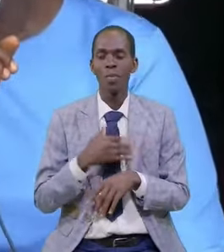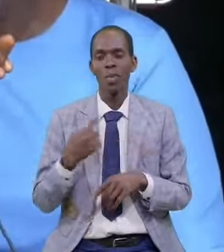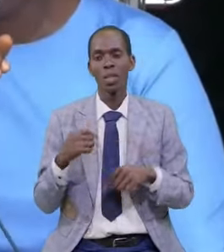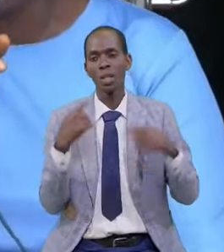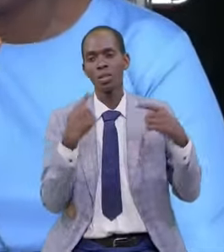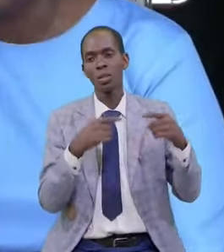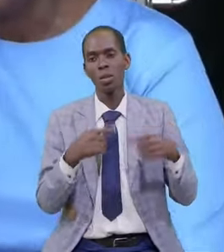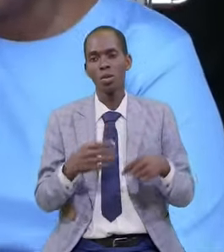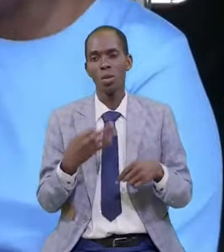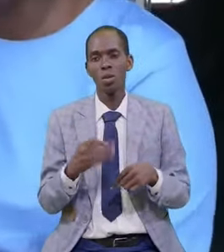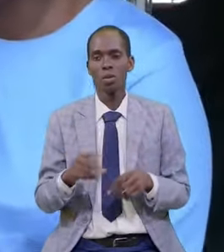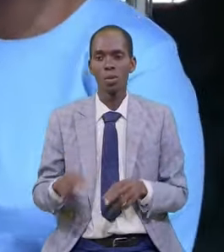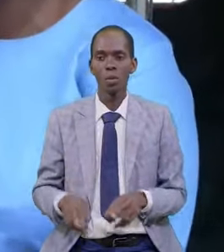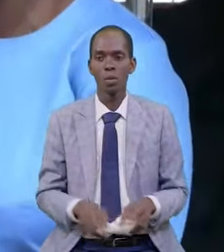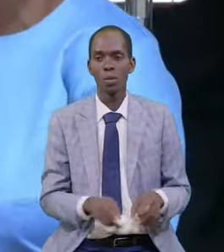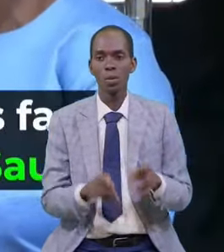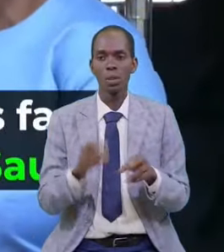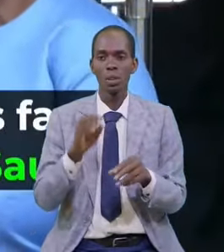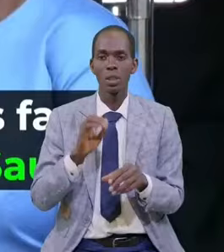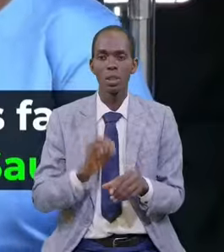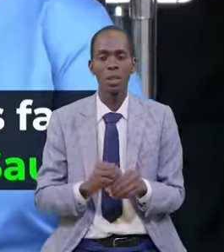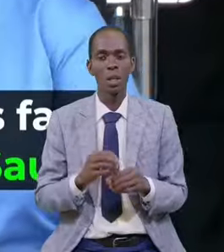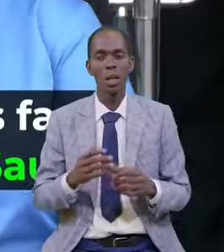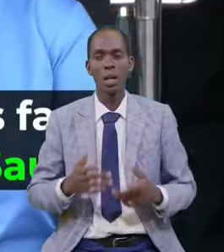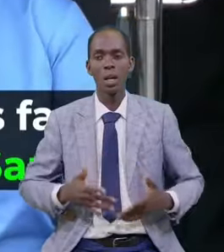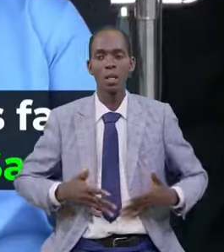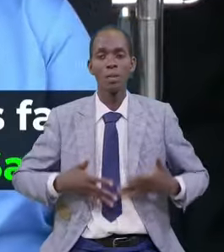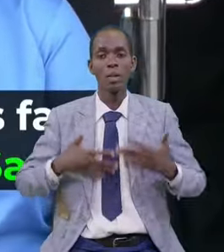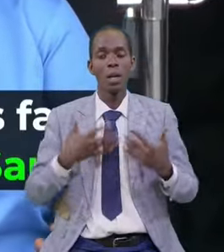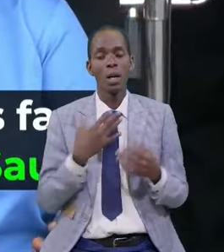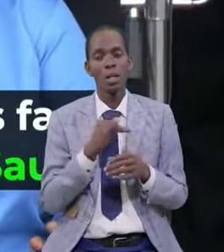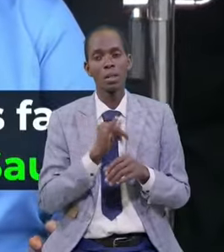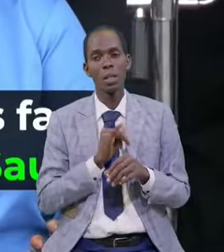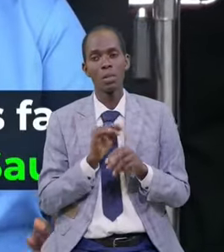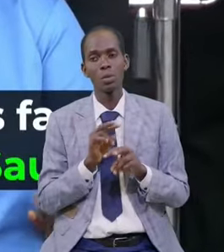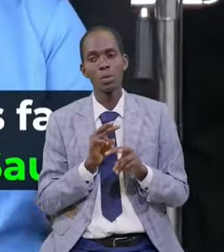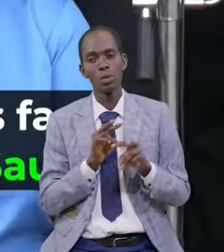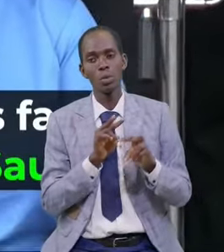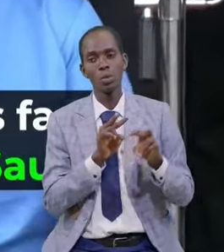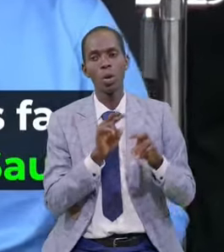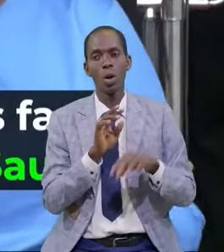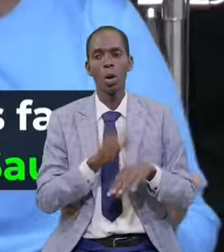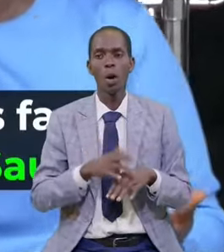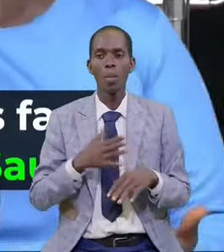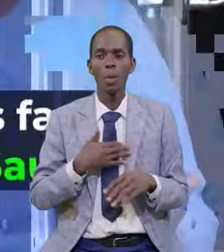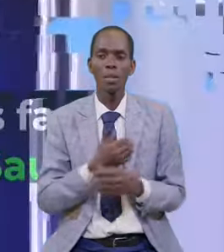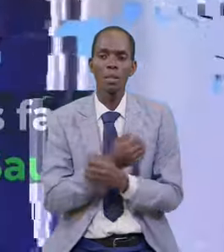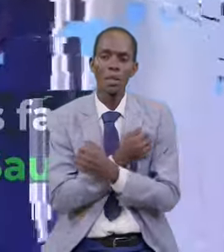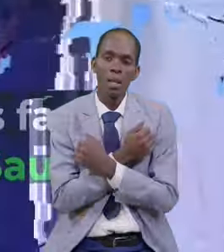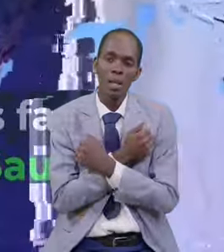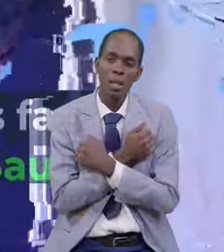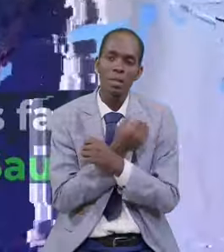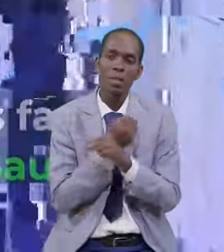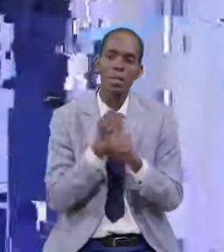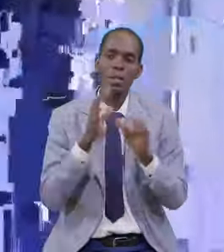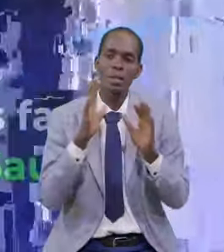of the RO and in life and I Mighty